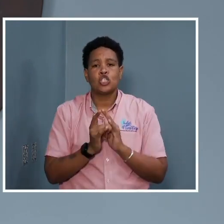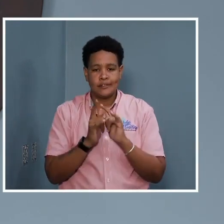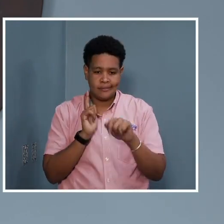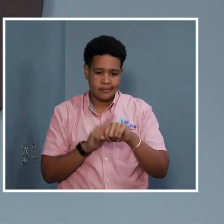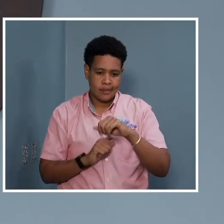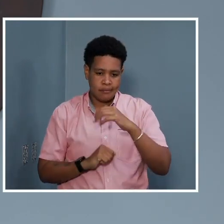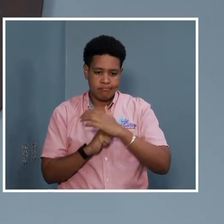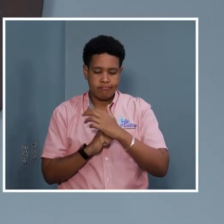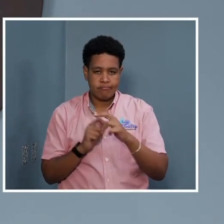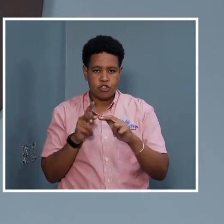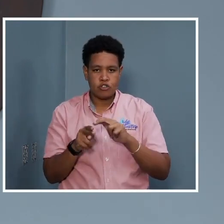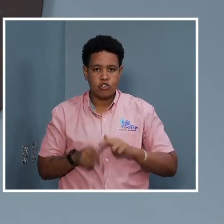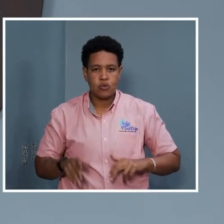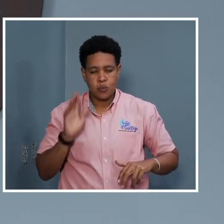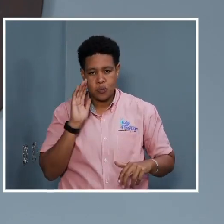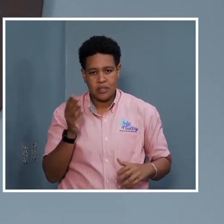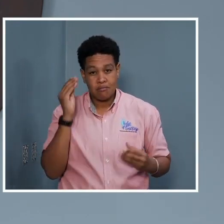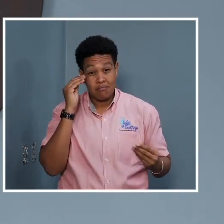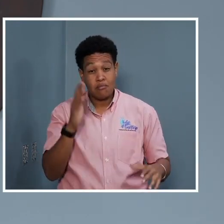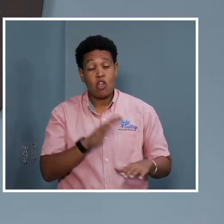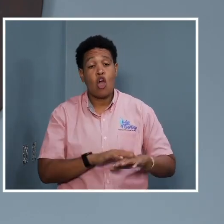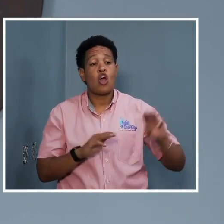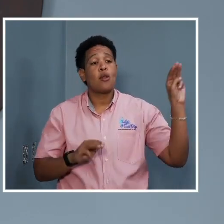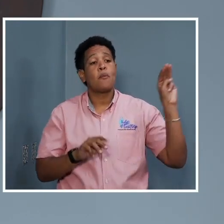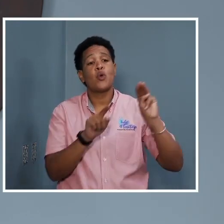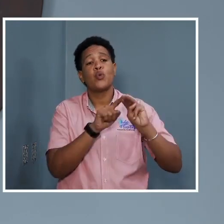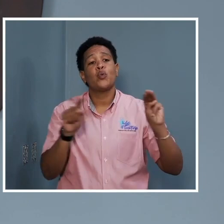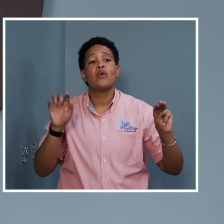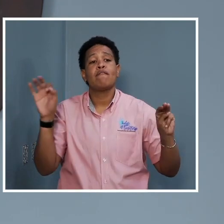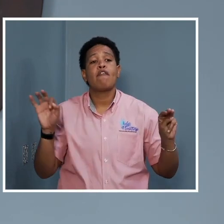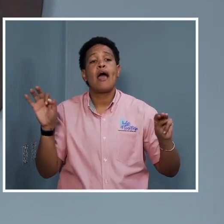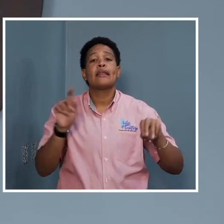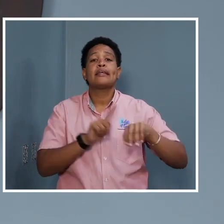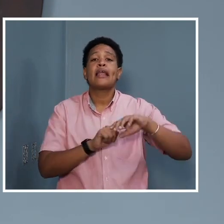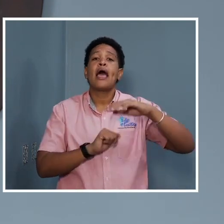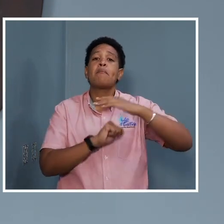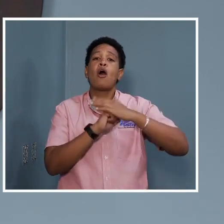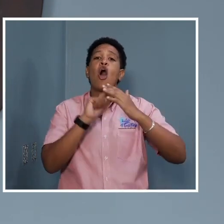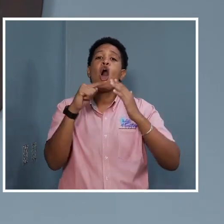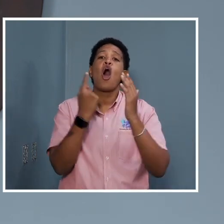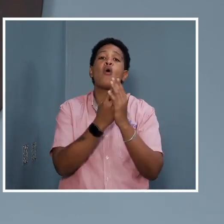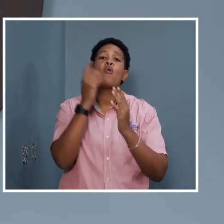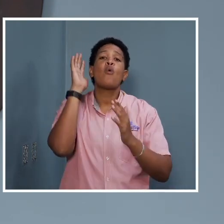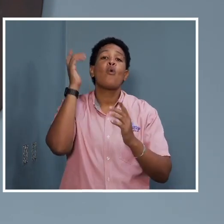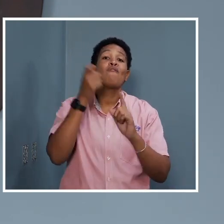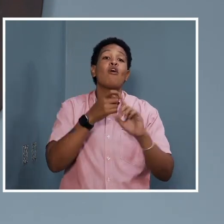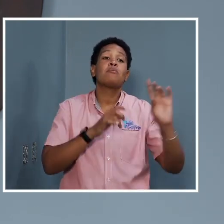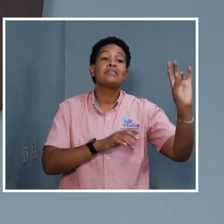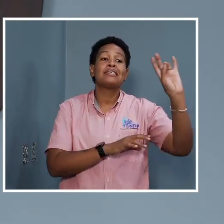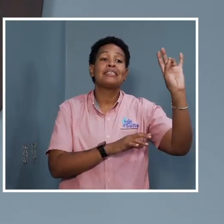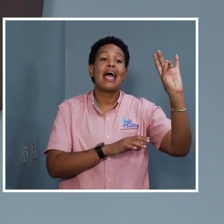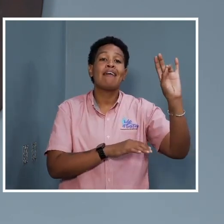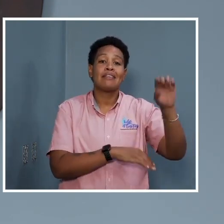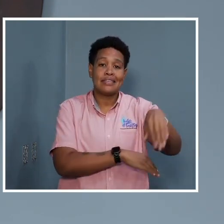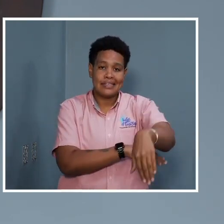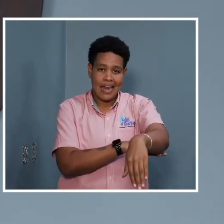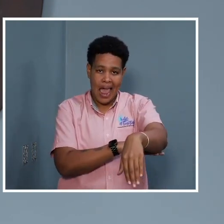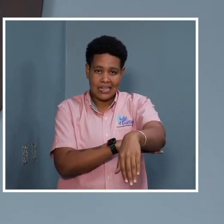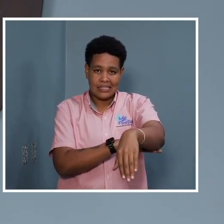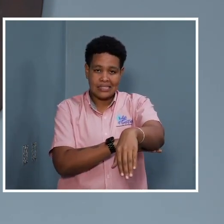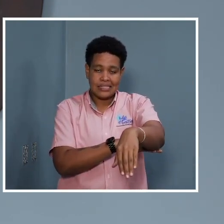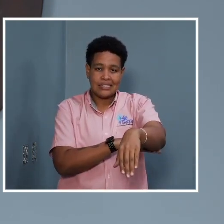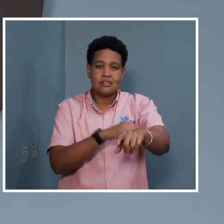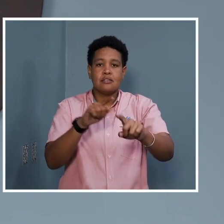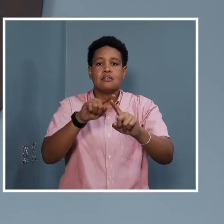follows. On Mondays to Fridays, the curfew hours will be from 7 p.m.